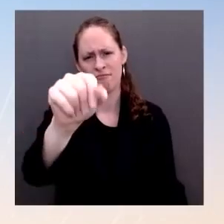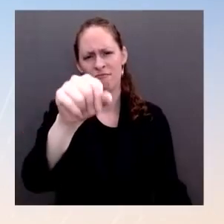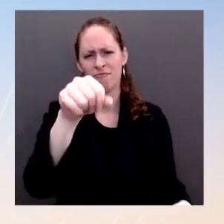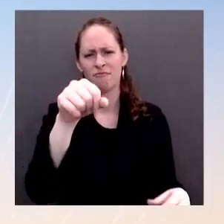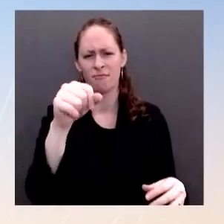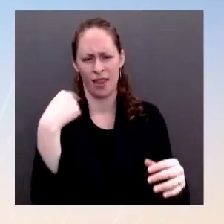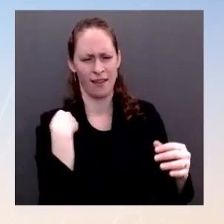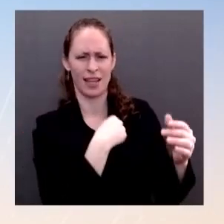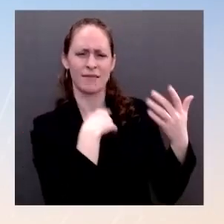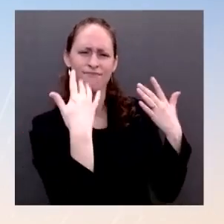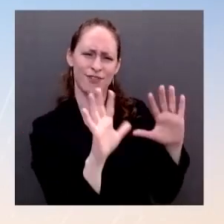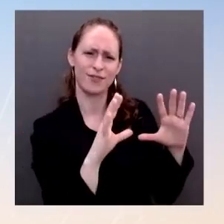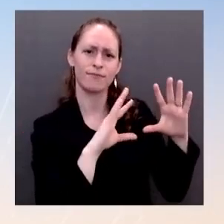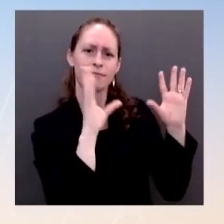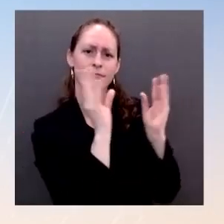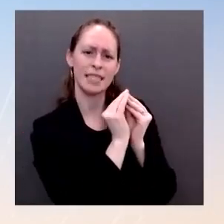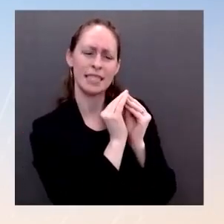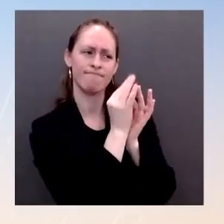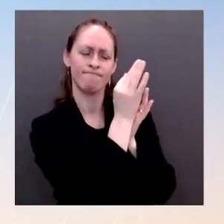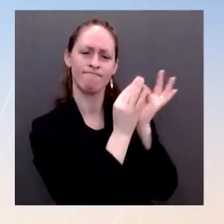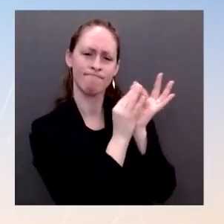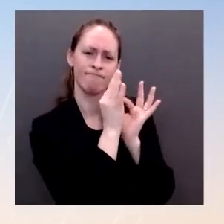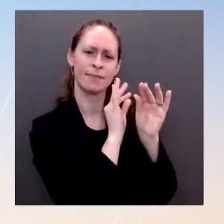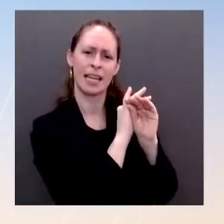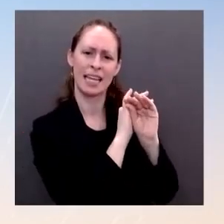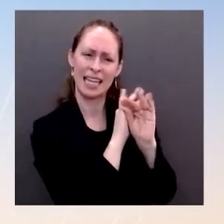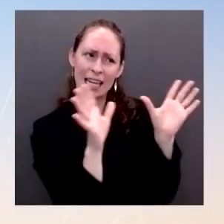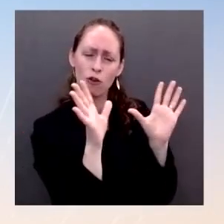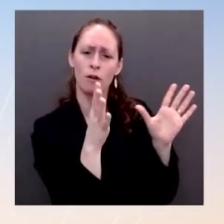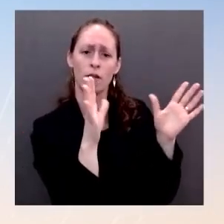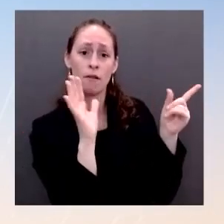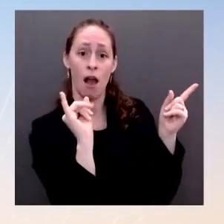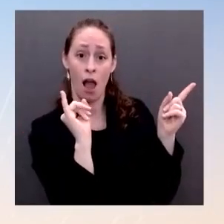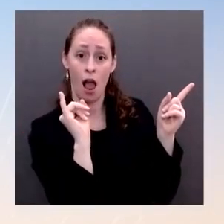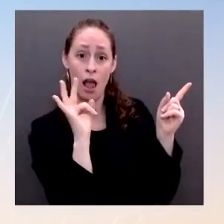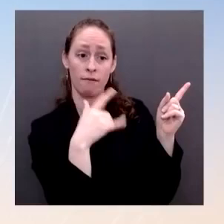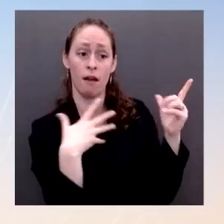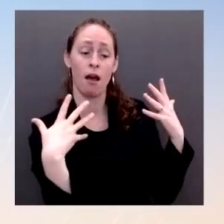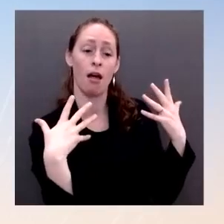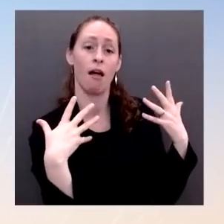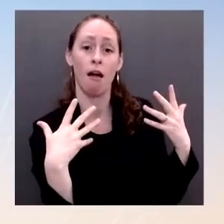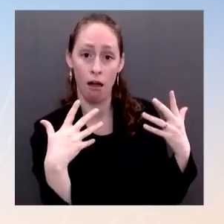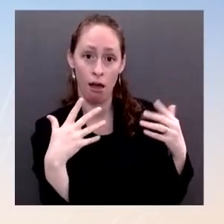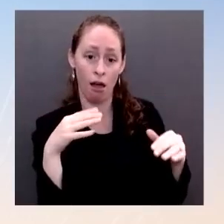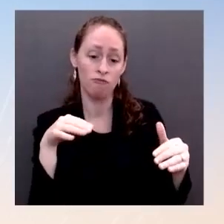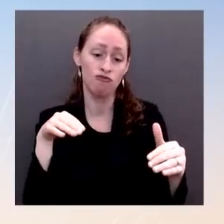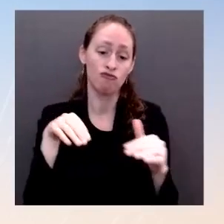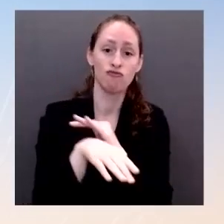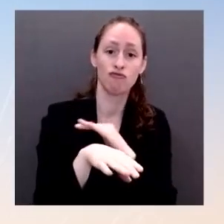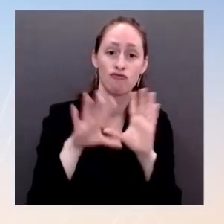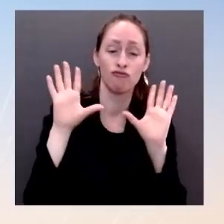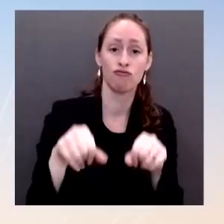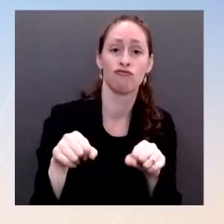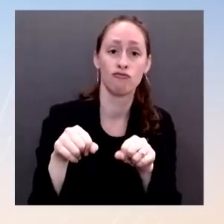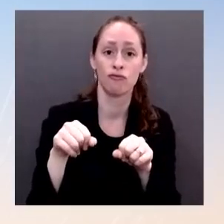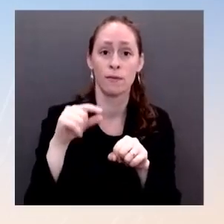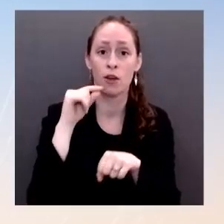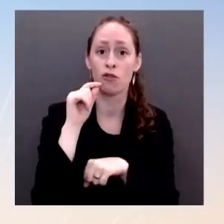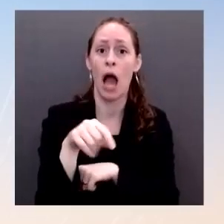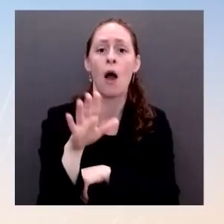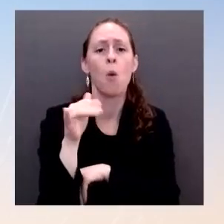Russian invasion of Ukraine with swift and severe consequences, along with our allies and partners. We're also ready to continue dialogue and